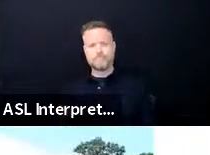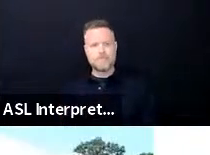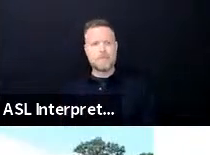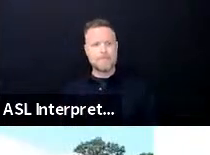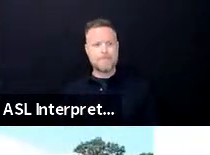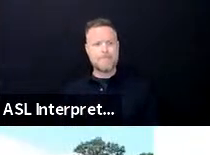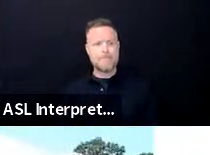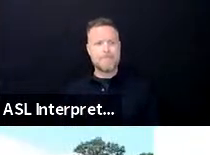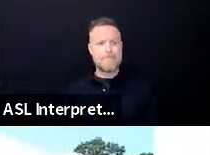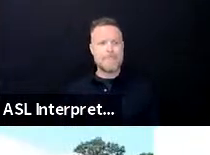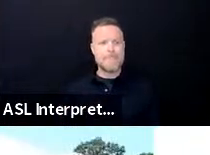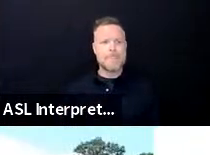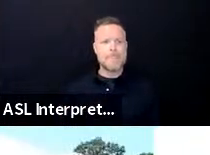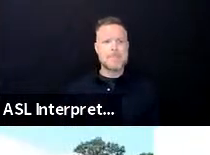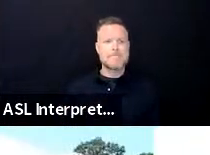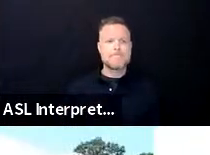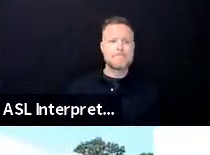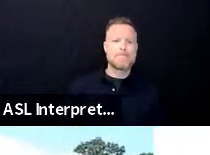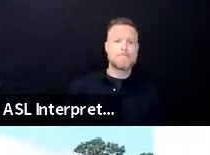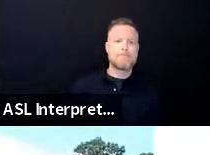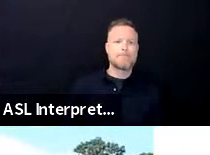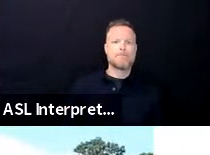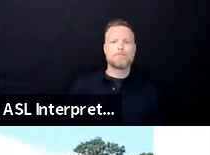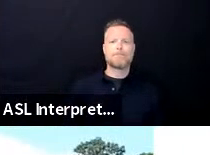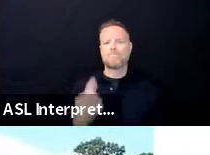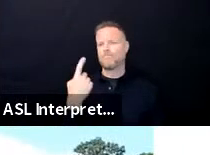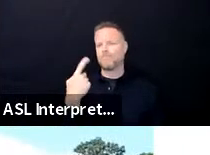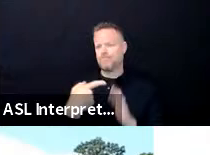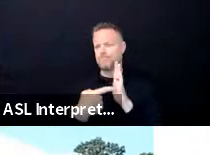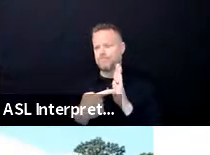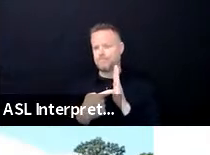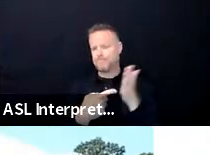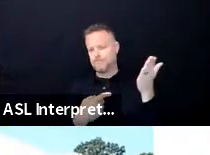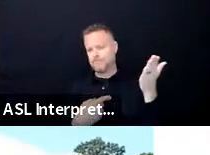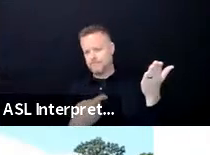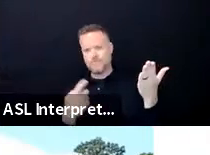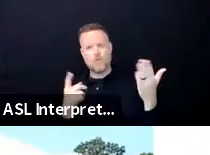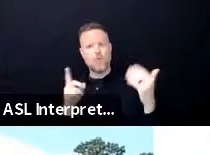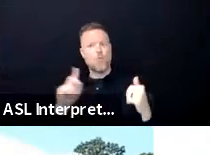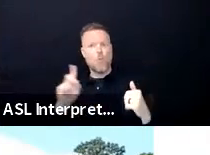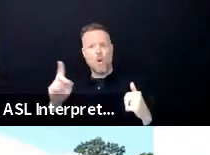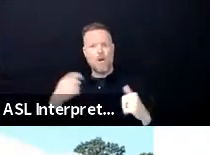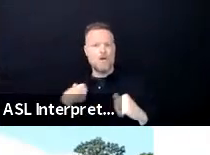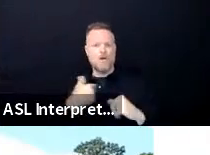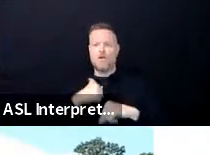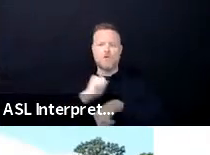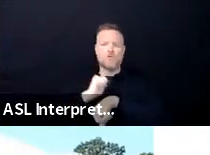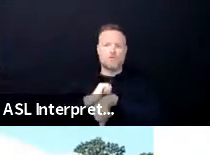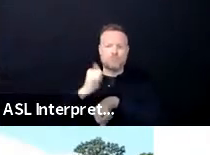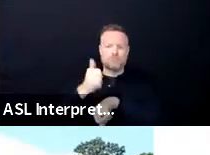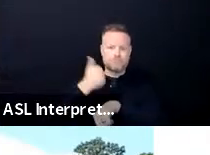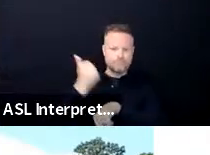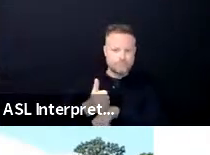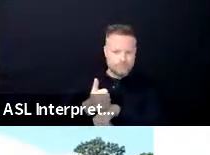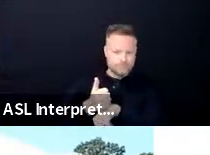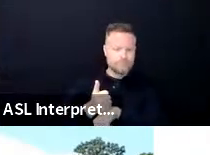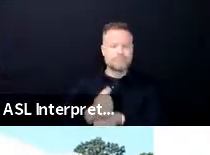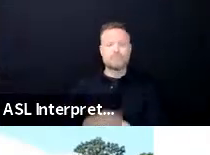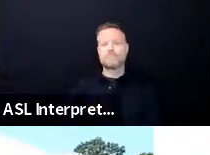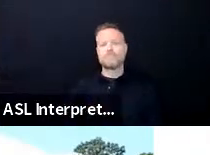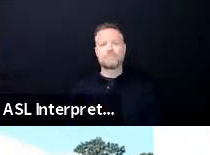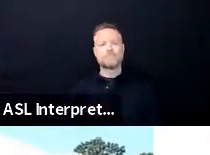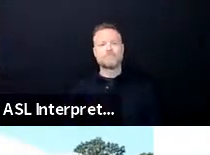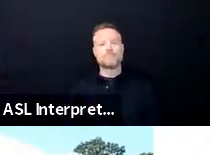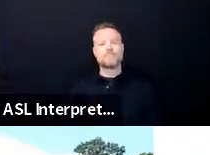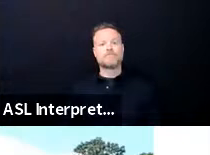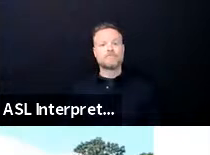slide. So here's an example of where we're actually doing work in the community. We